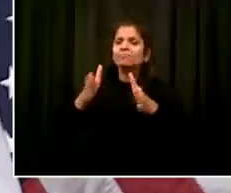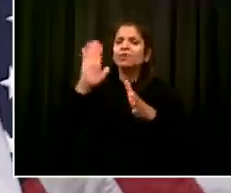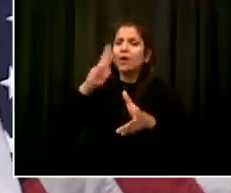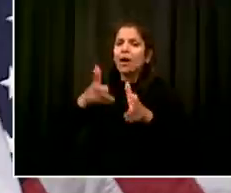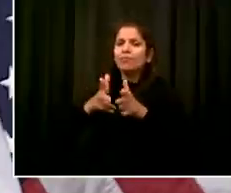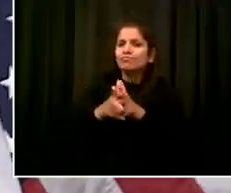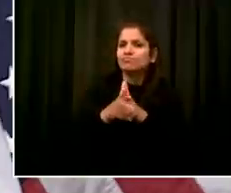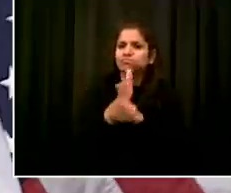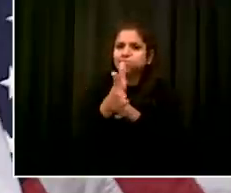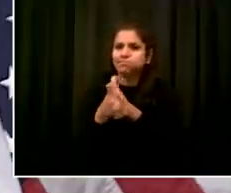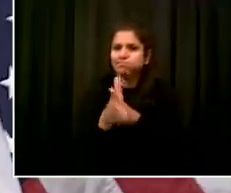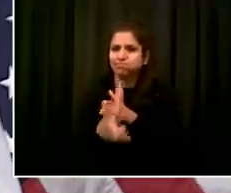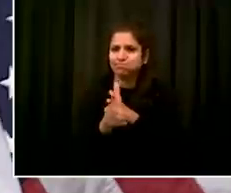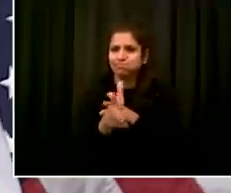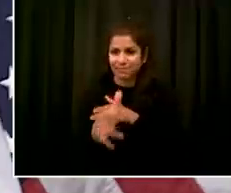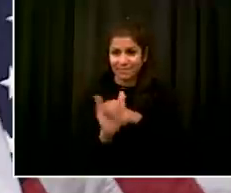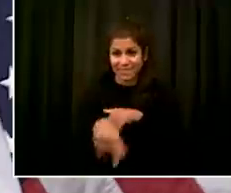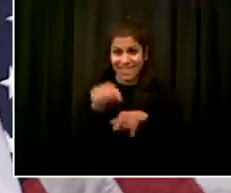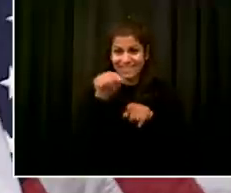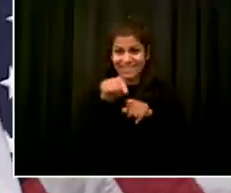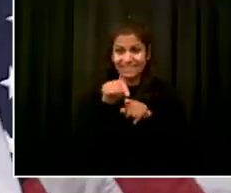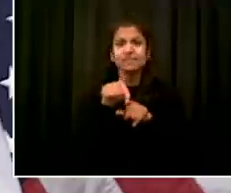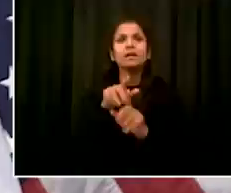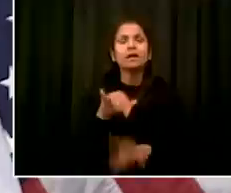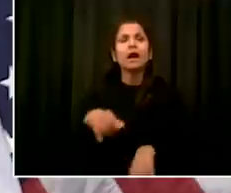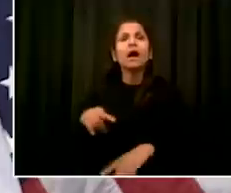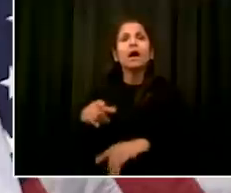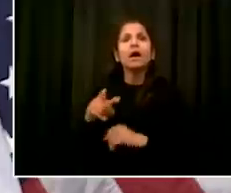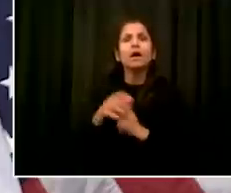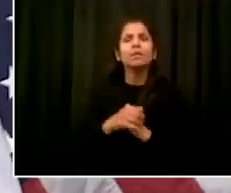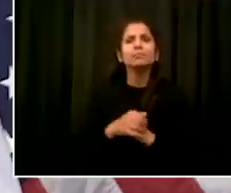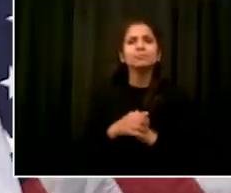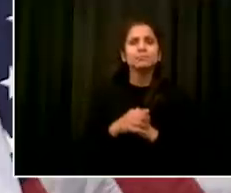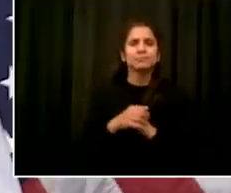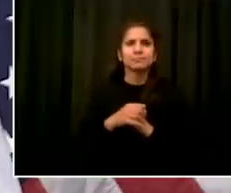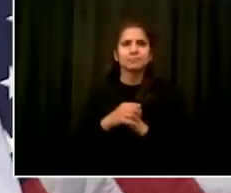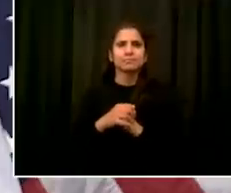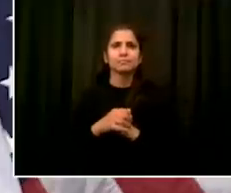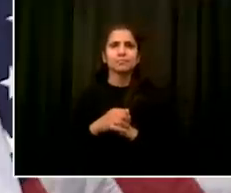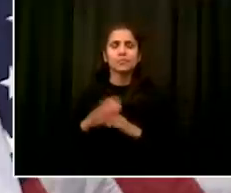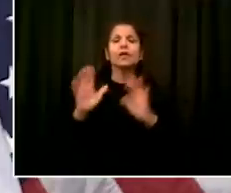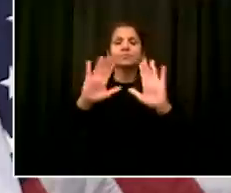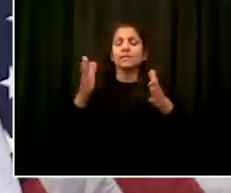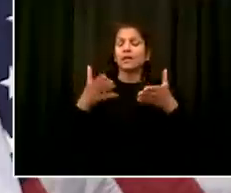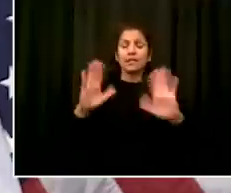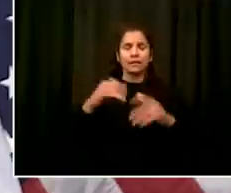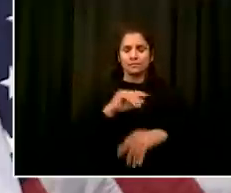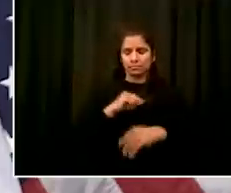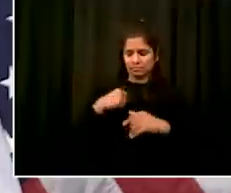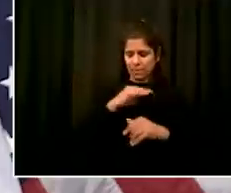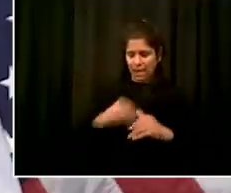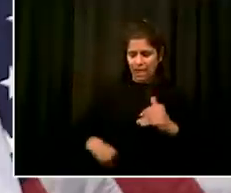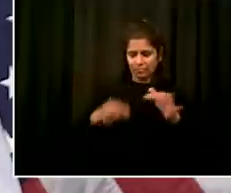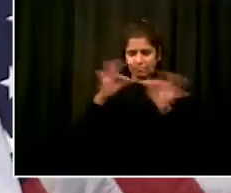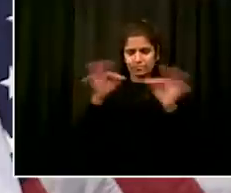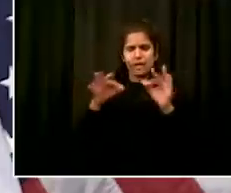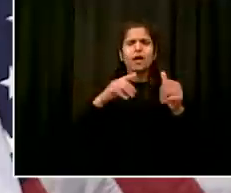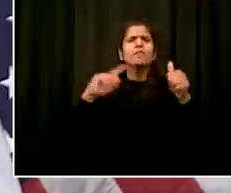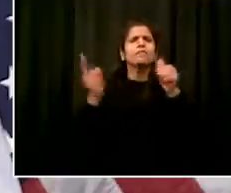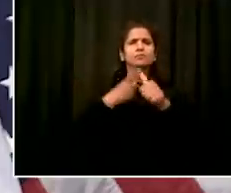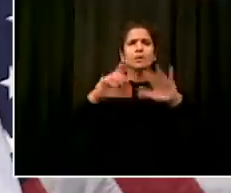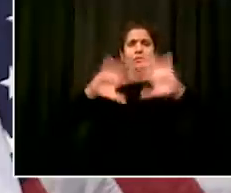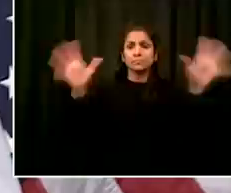look, the one of the things we learned in the last few years is that, you know, although buses don't get as much attention in the